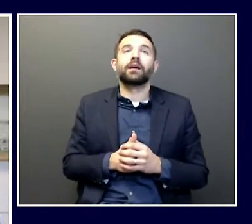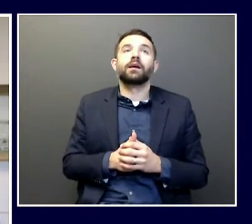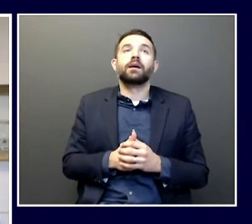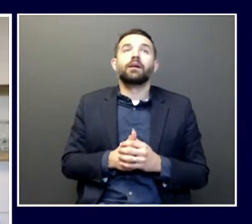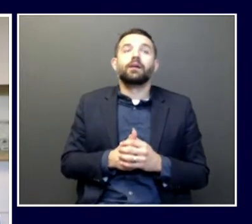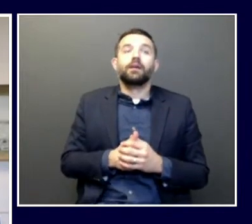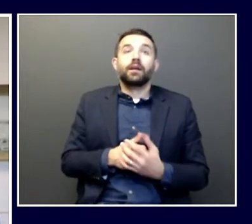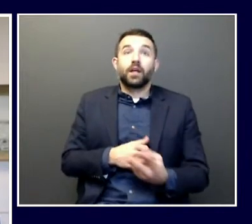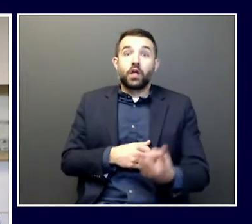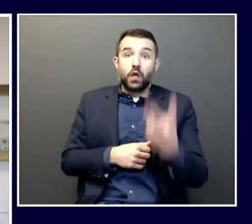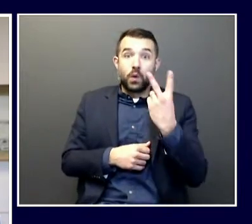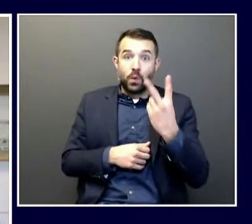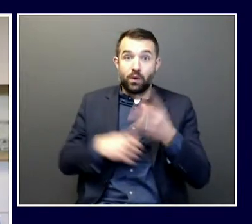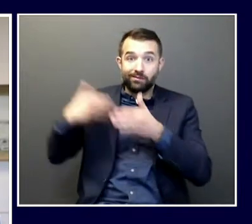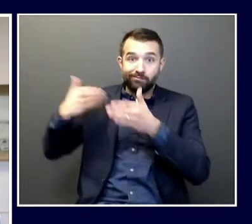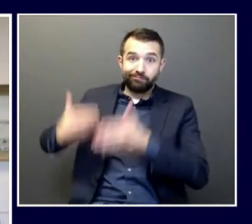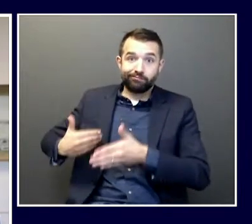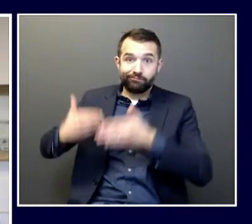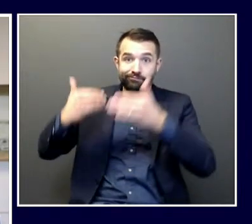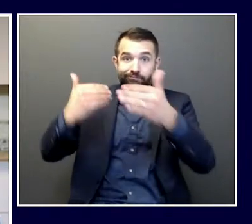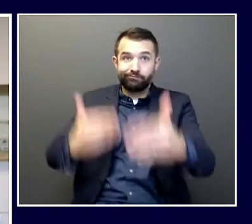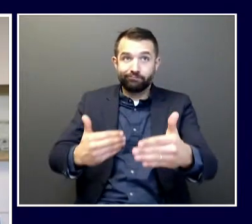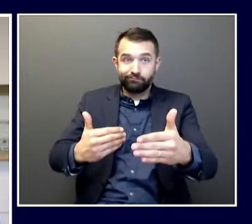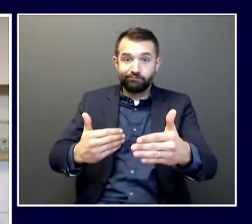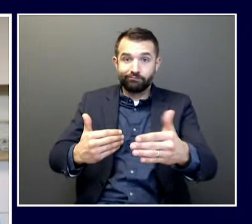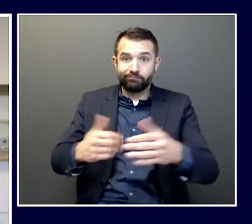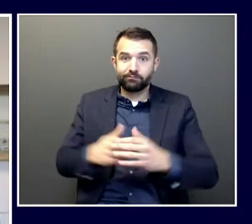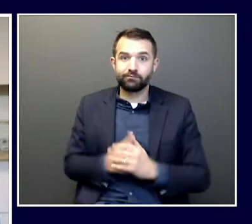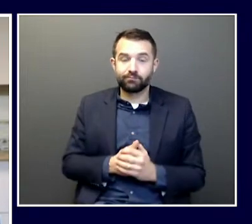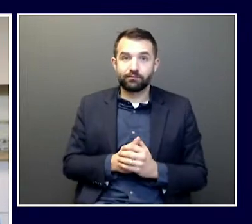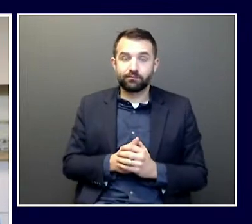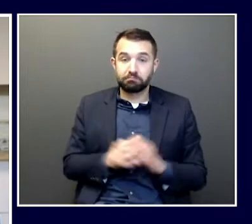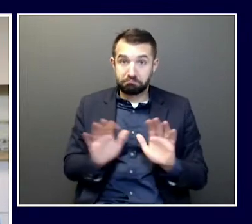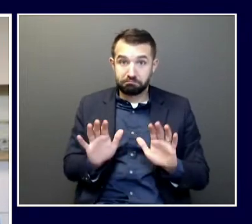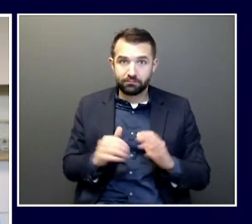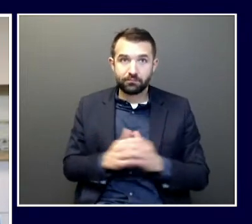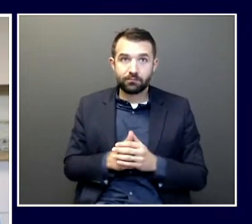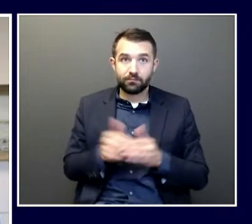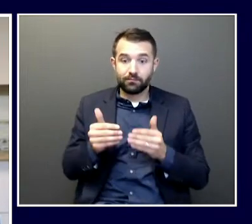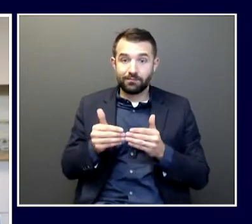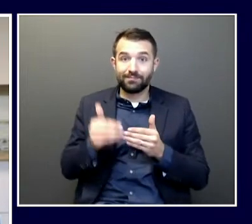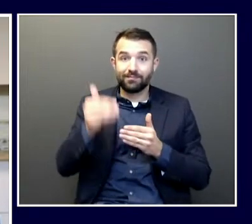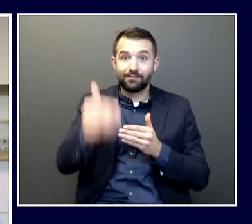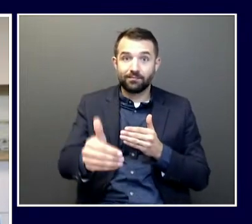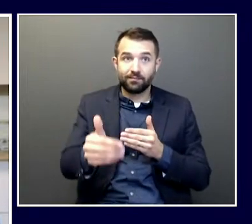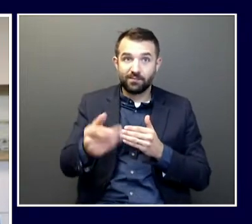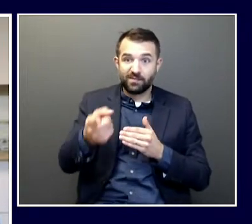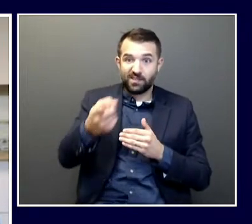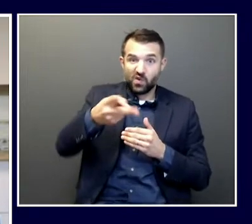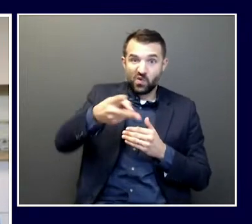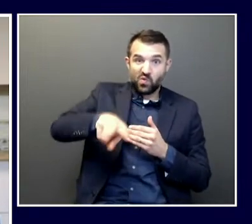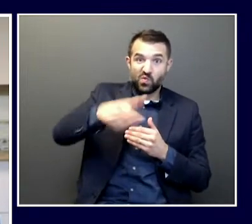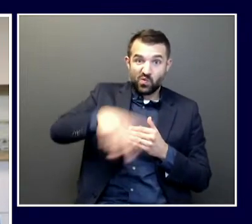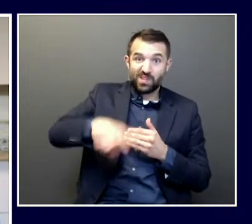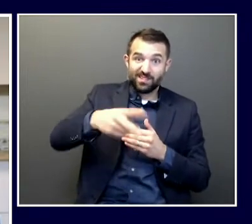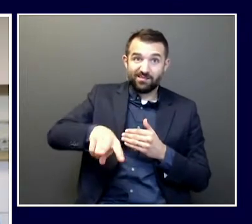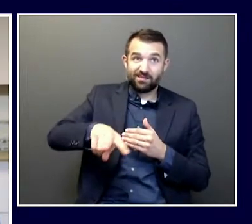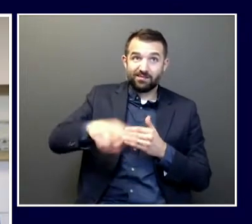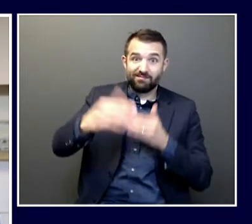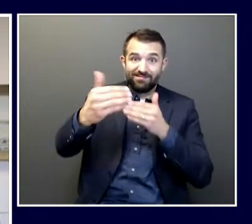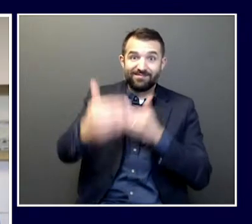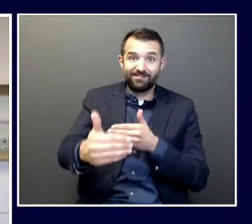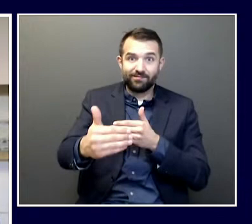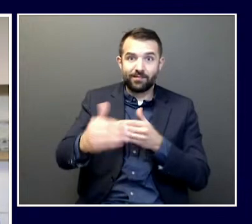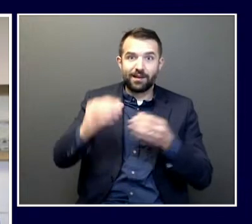near term, by which I generally mean the next incubation period, 2 weeks or so, it's unlikely that these